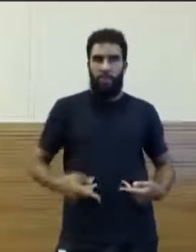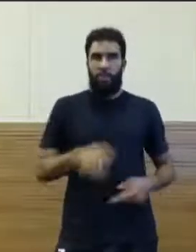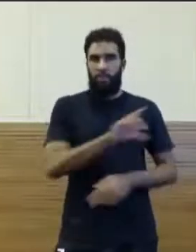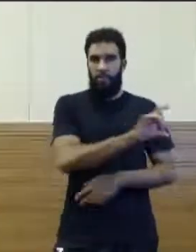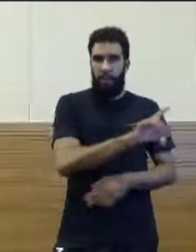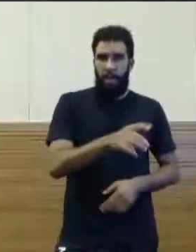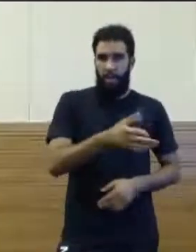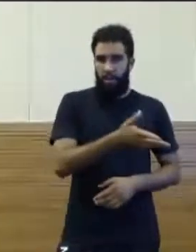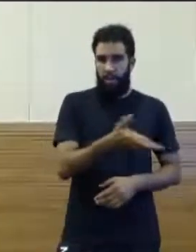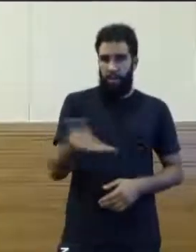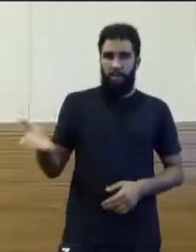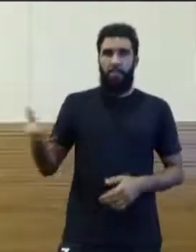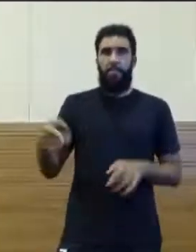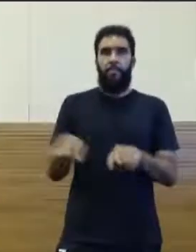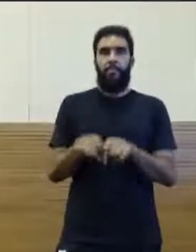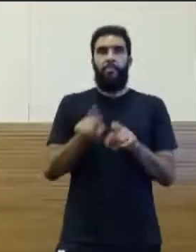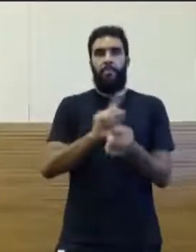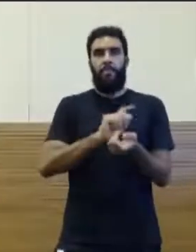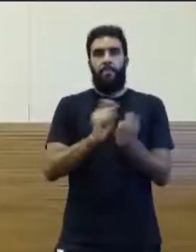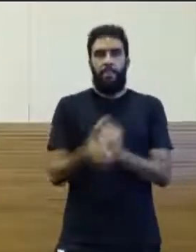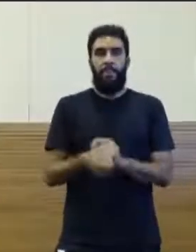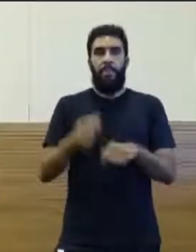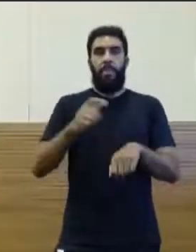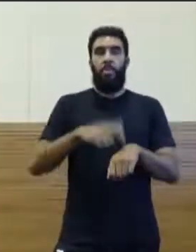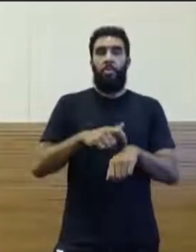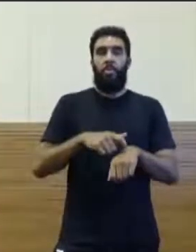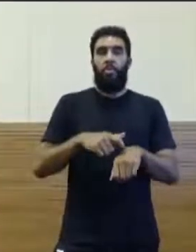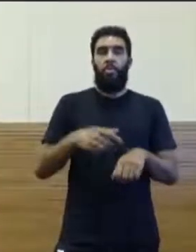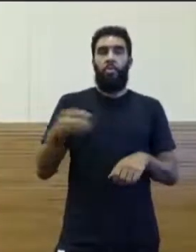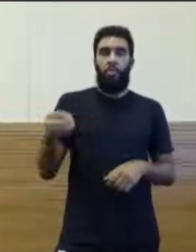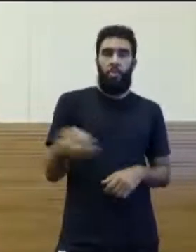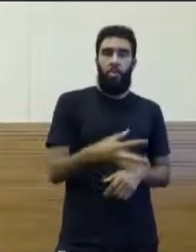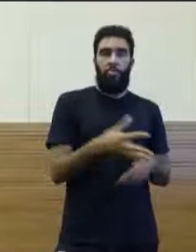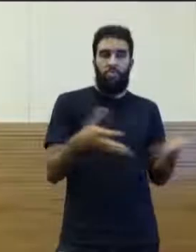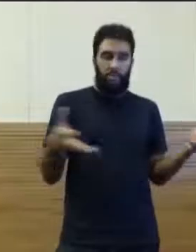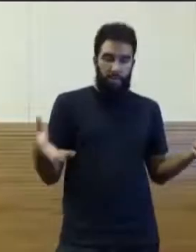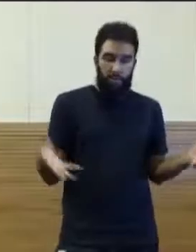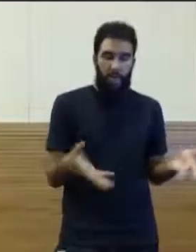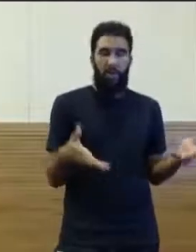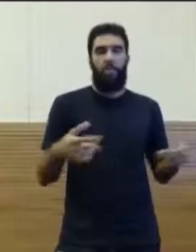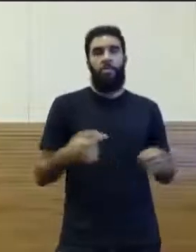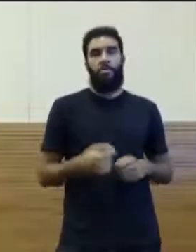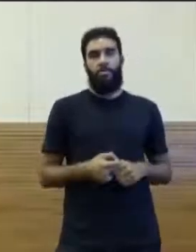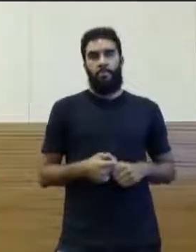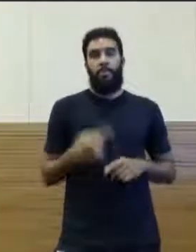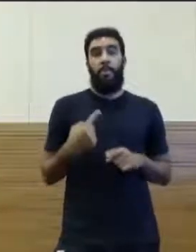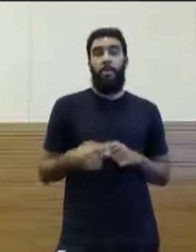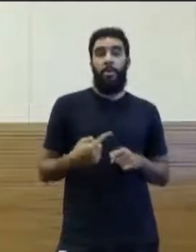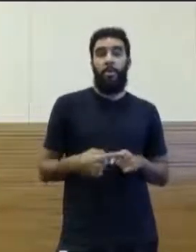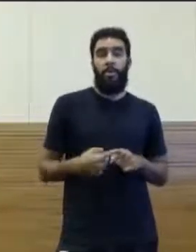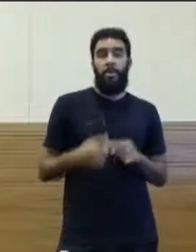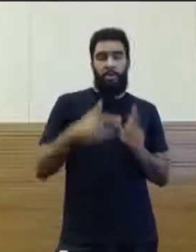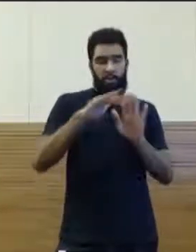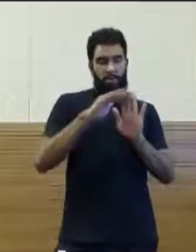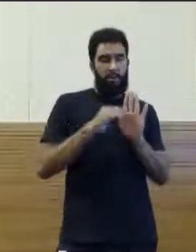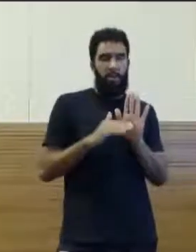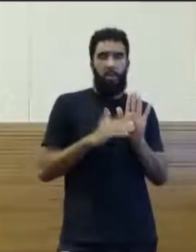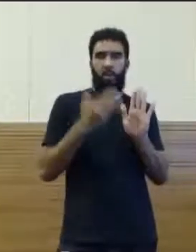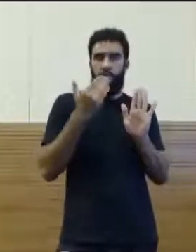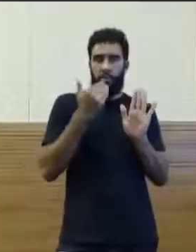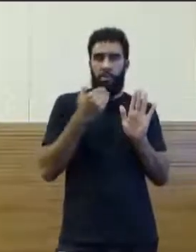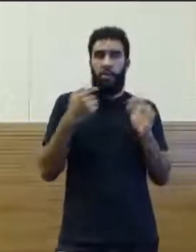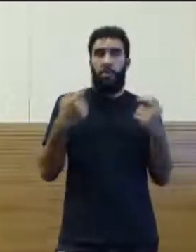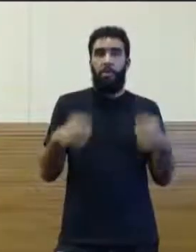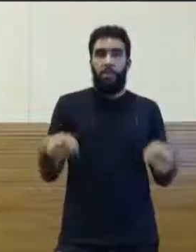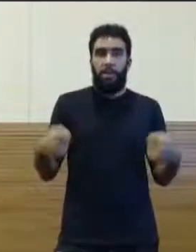rights, that this guide should be adapted to new times, because we talked about how